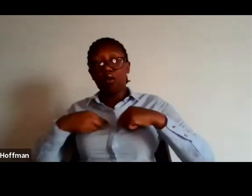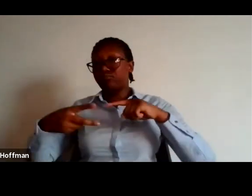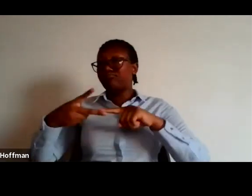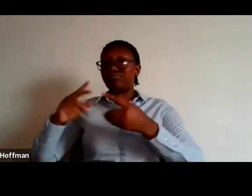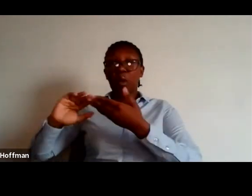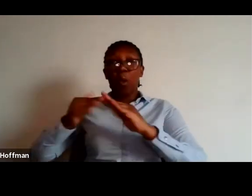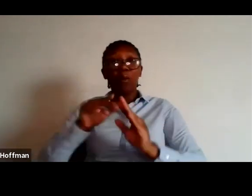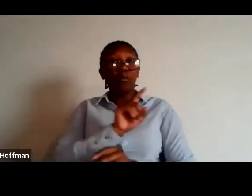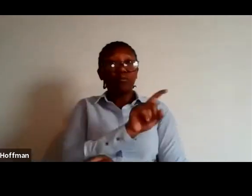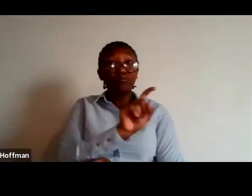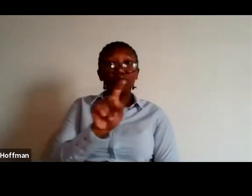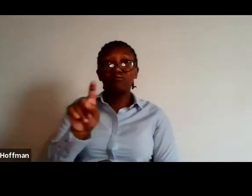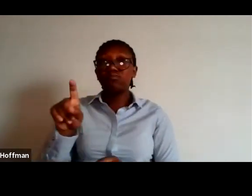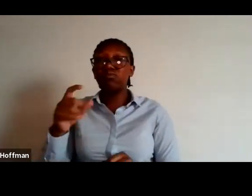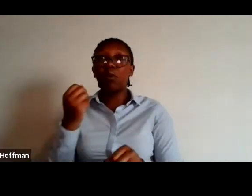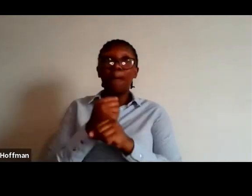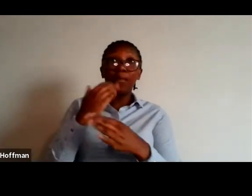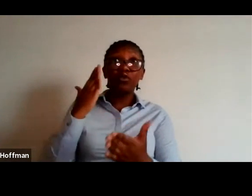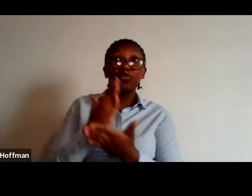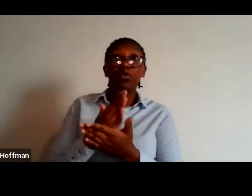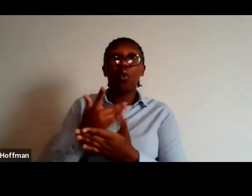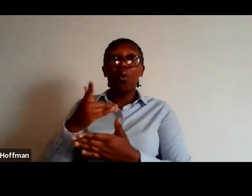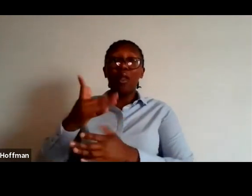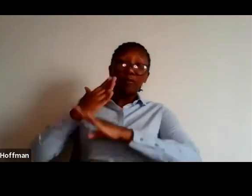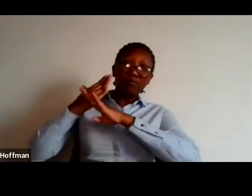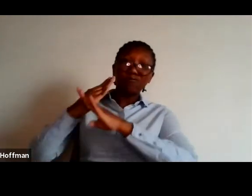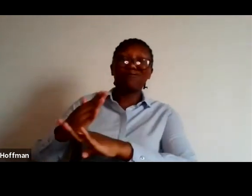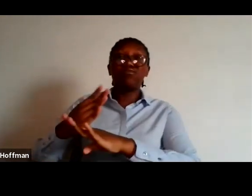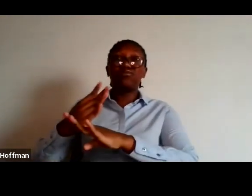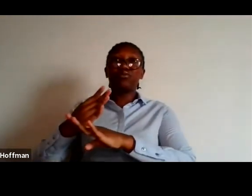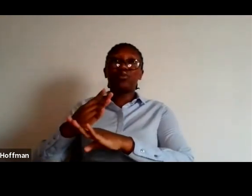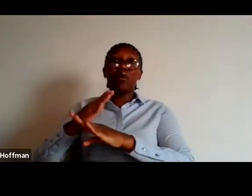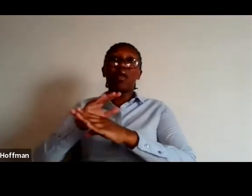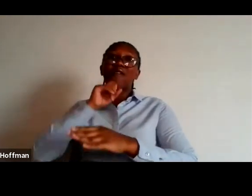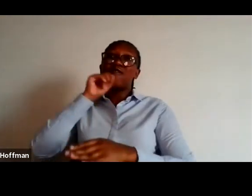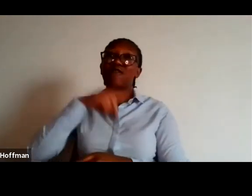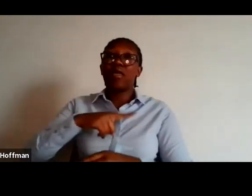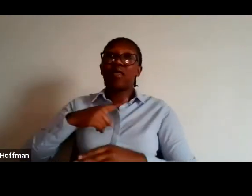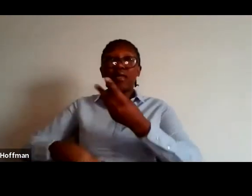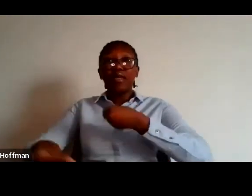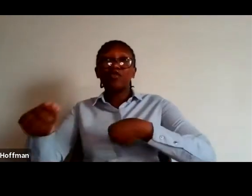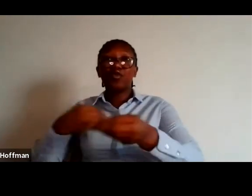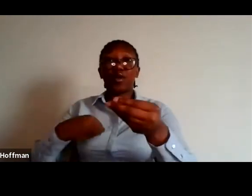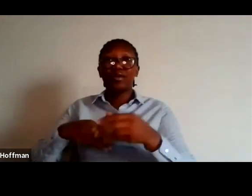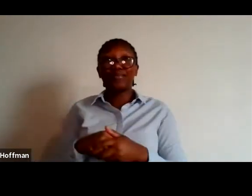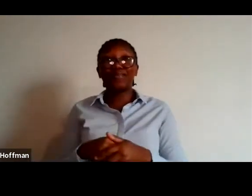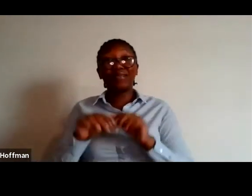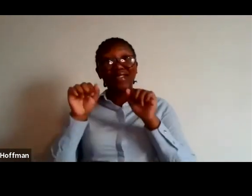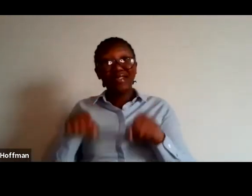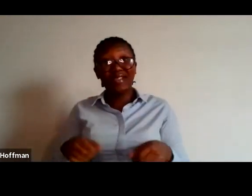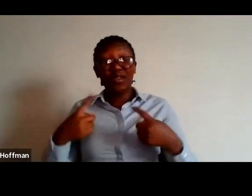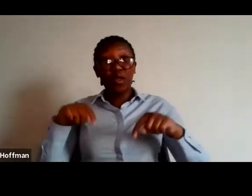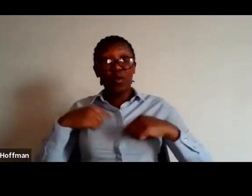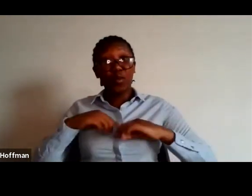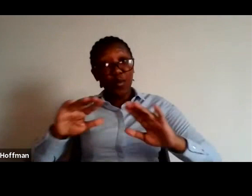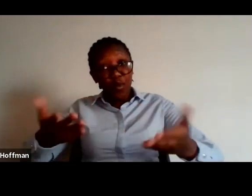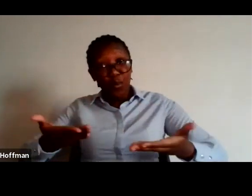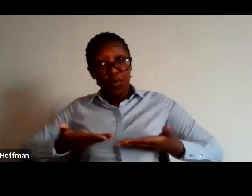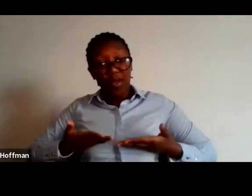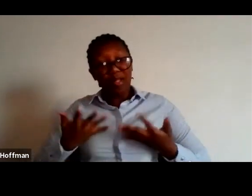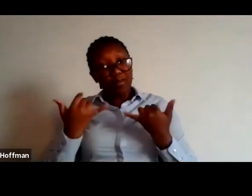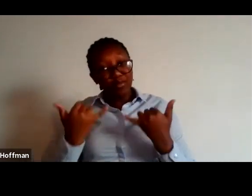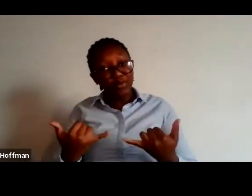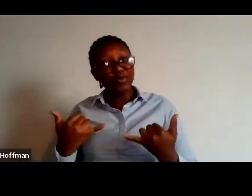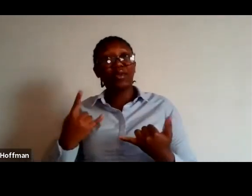in curbing the scourge of illicit trade. Once again, you are welcome to this important